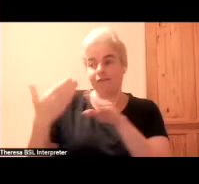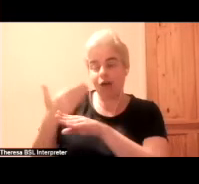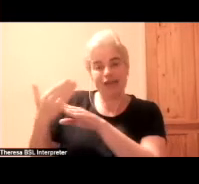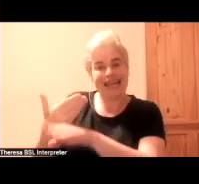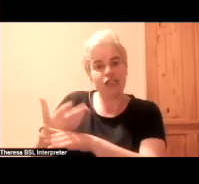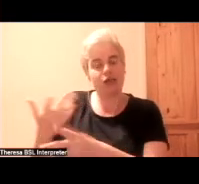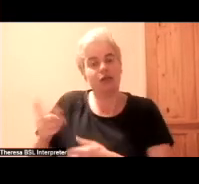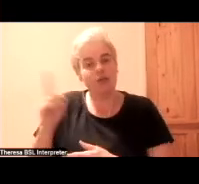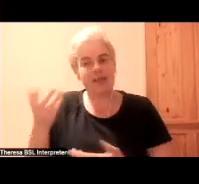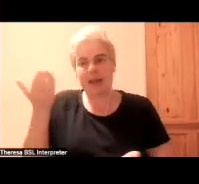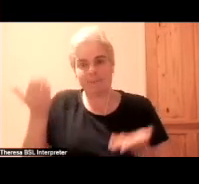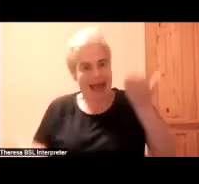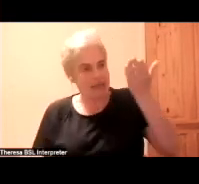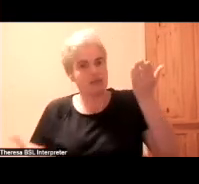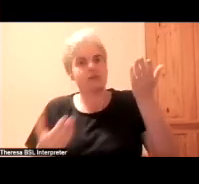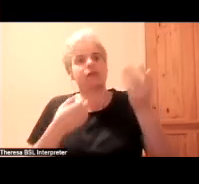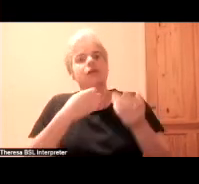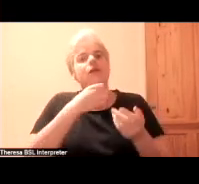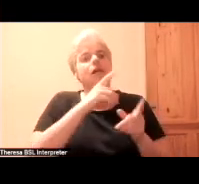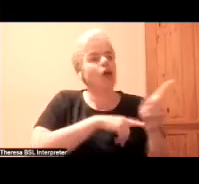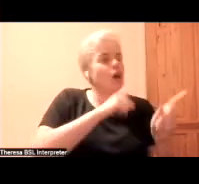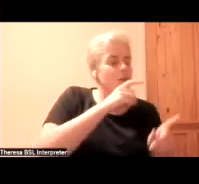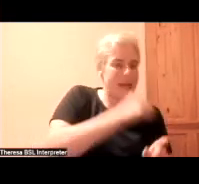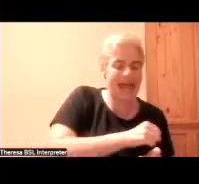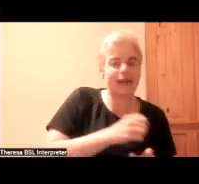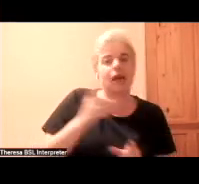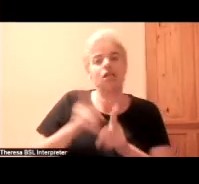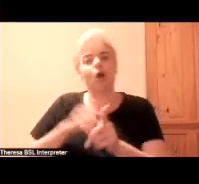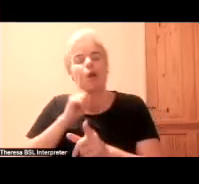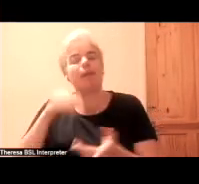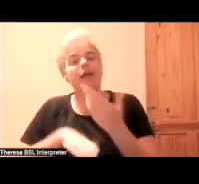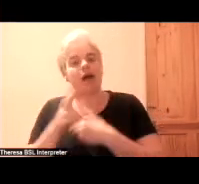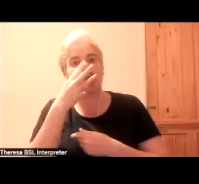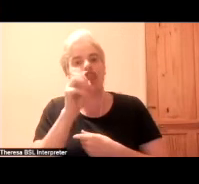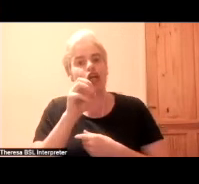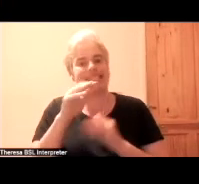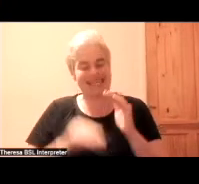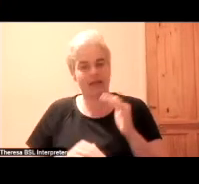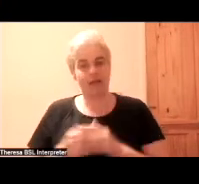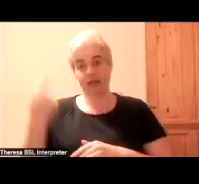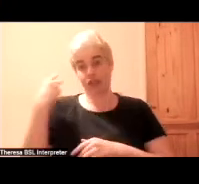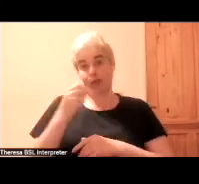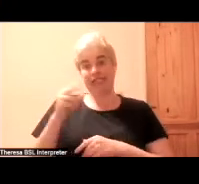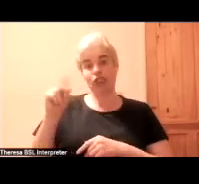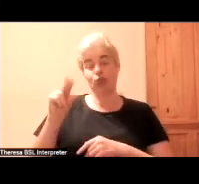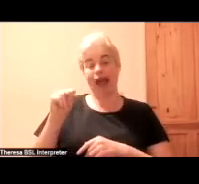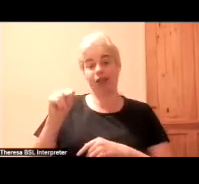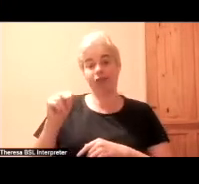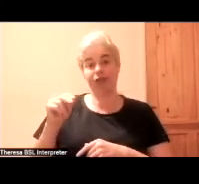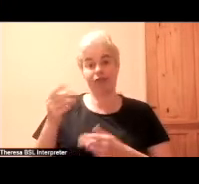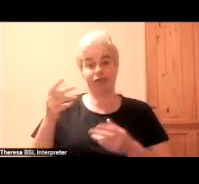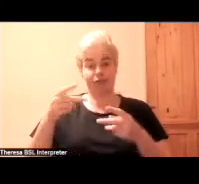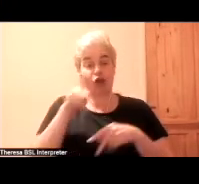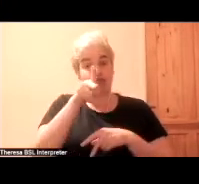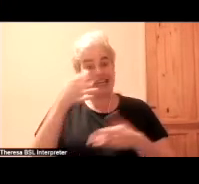is the imbalance between young men and young women under 30. Back in 2012, the ratio of